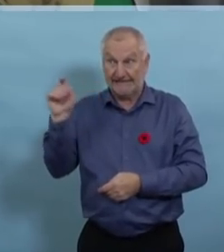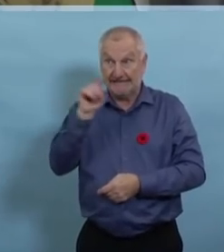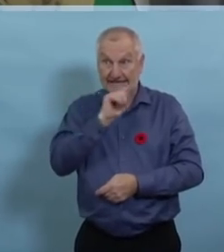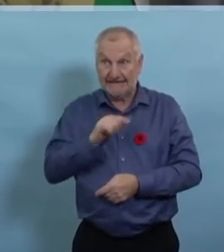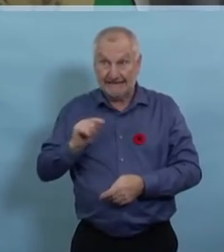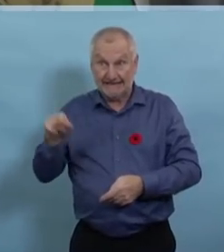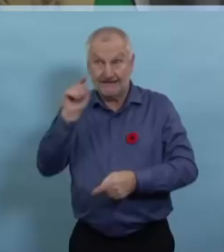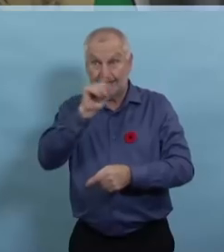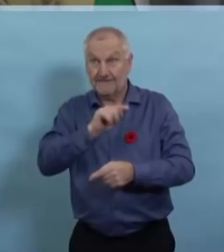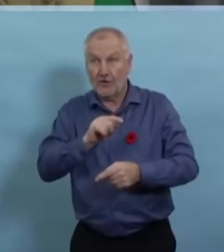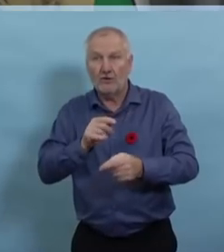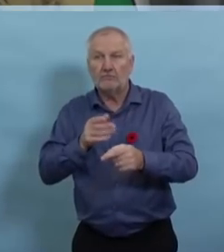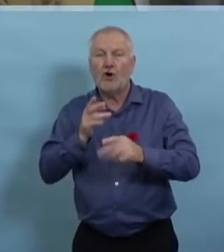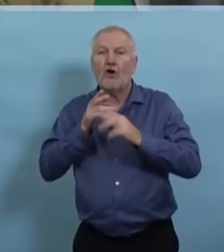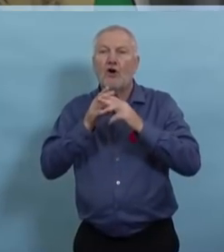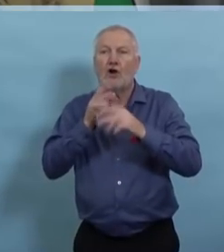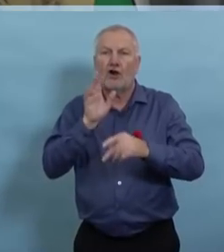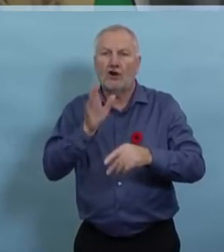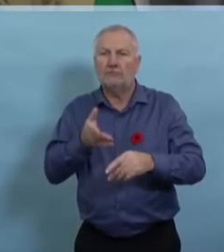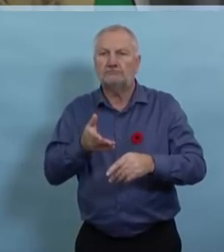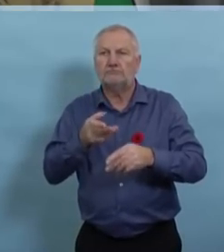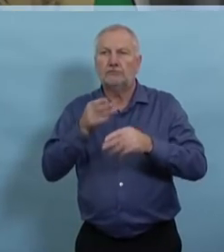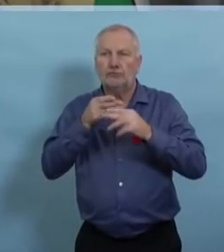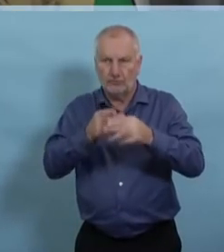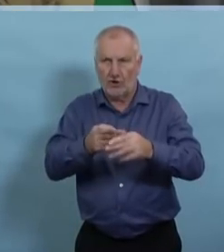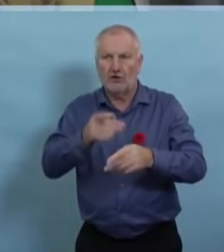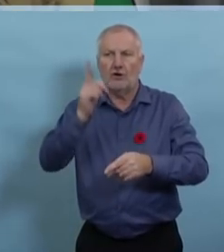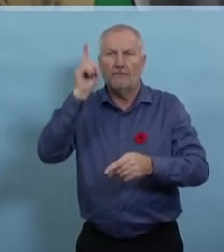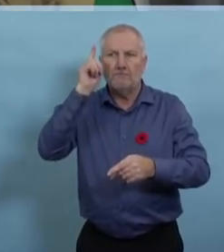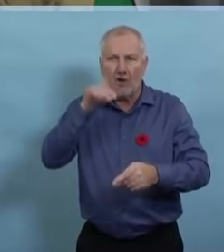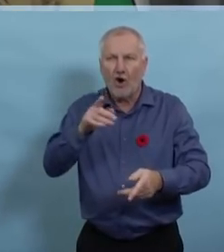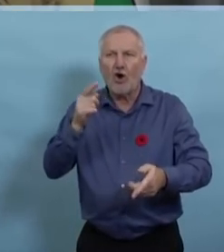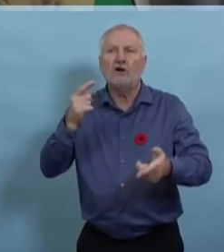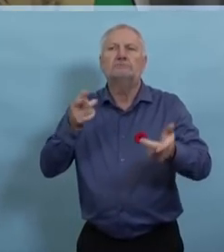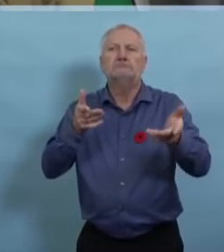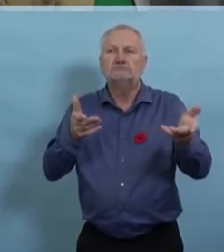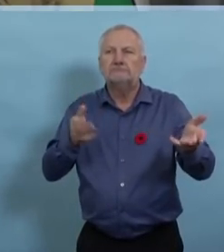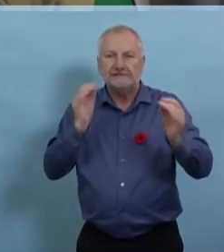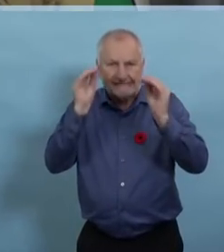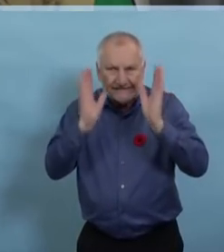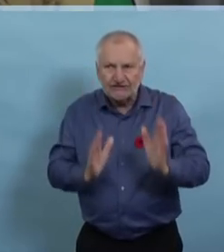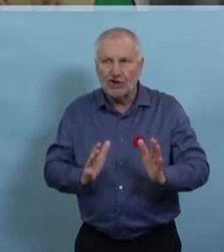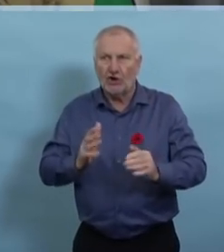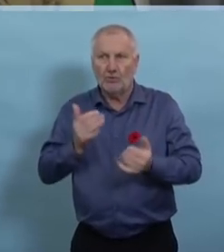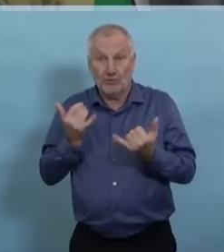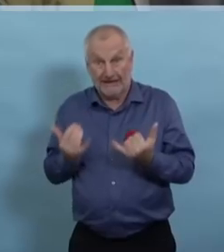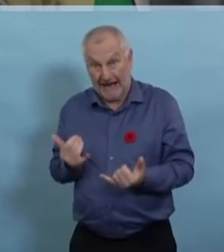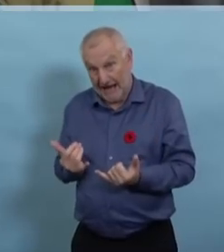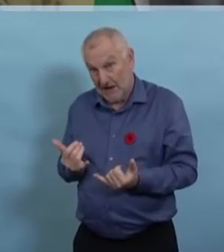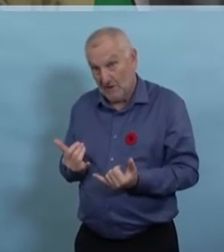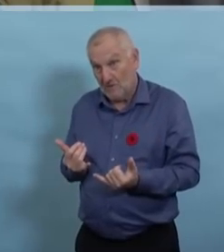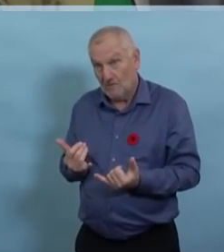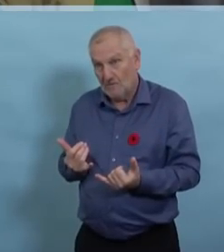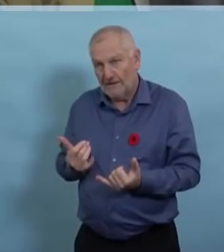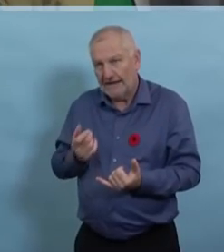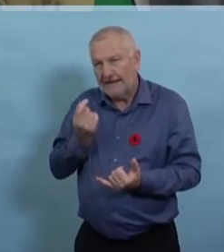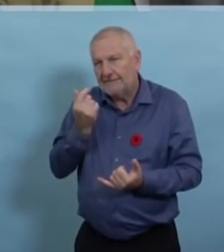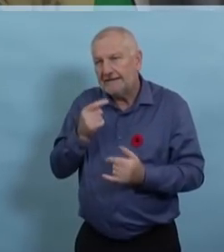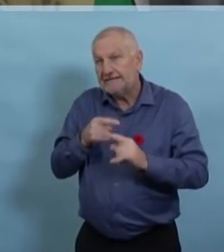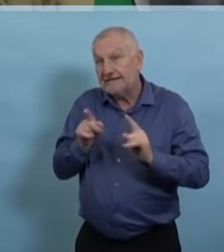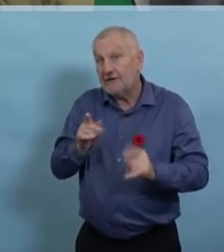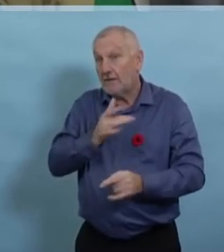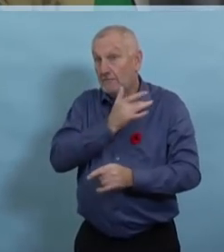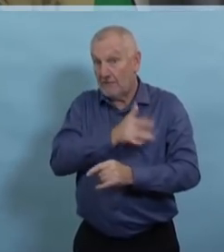employers of teachers. This is a bit of an exception where the province is more involved in that. But they certainly have